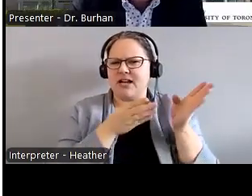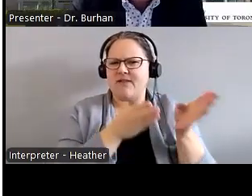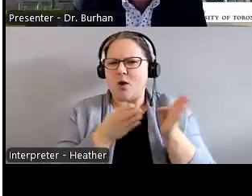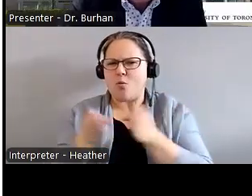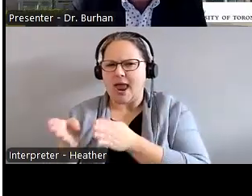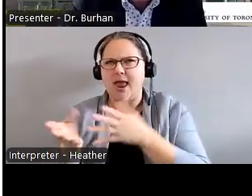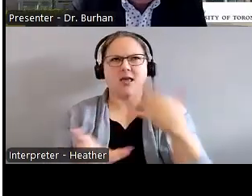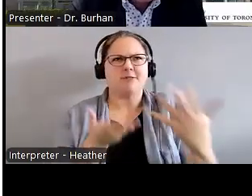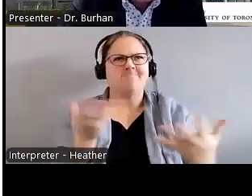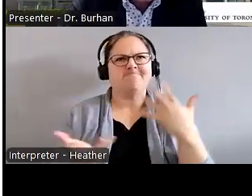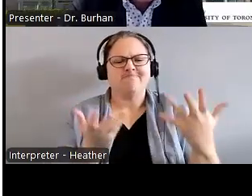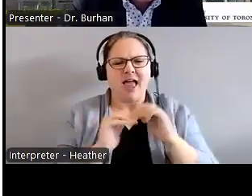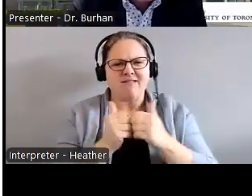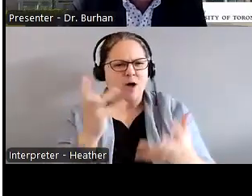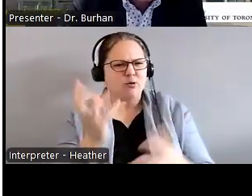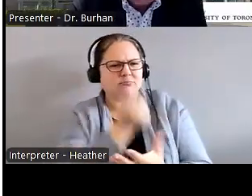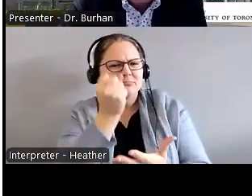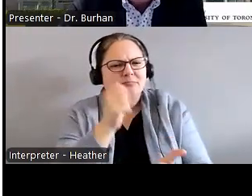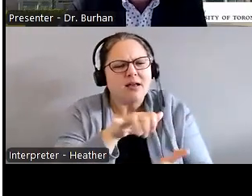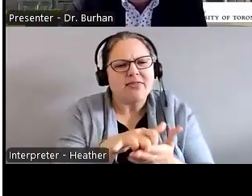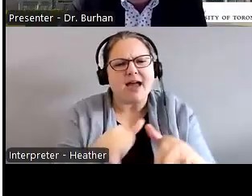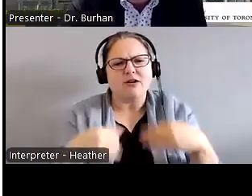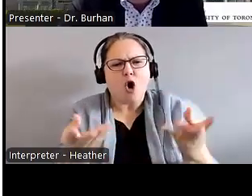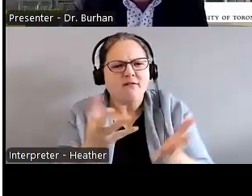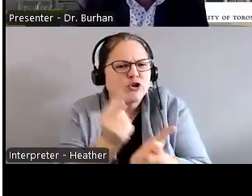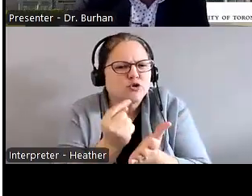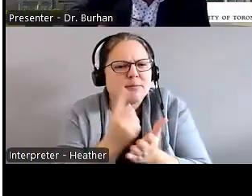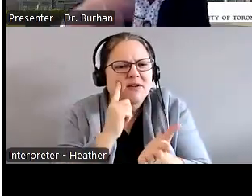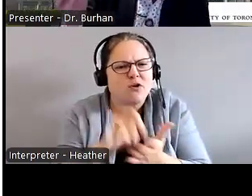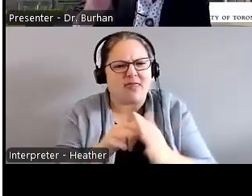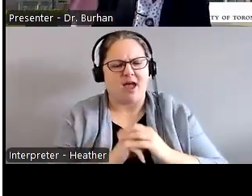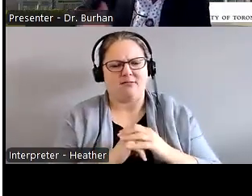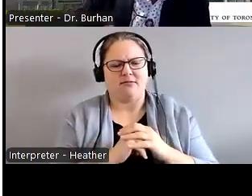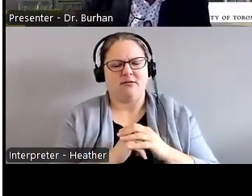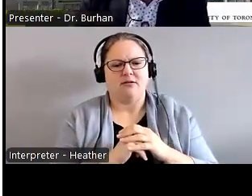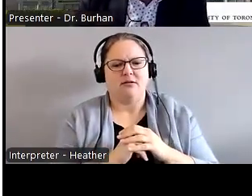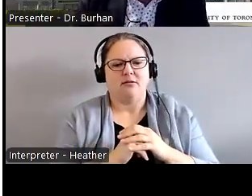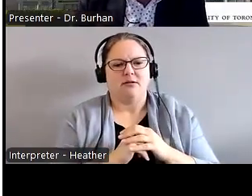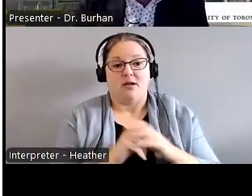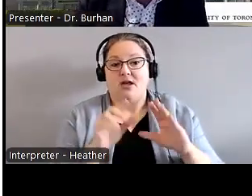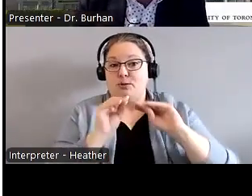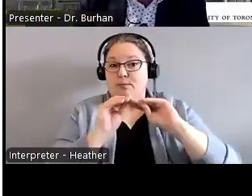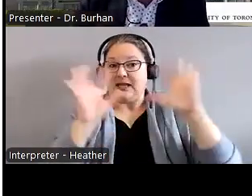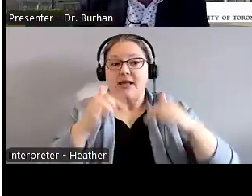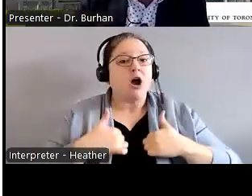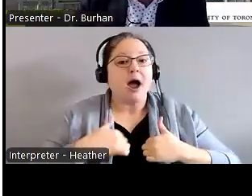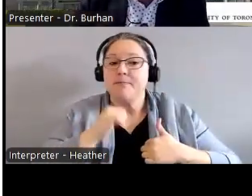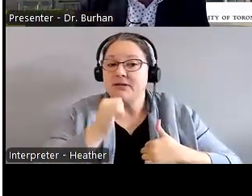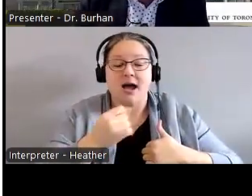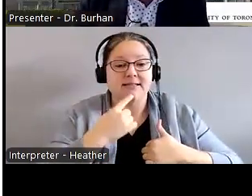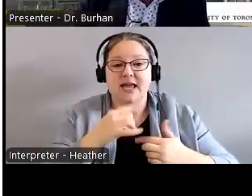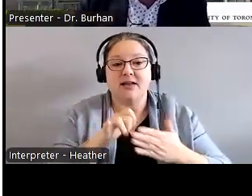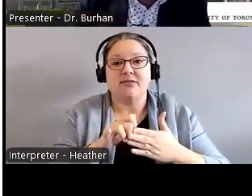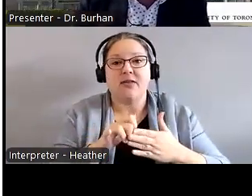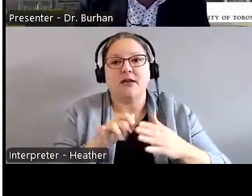to operationalize it and offer treatment for it. And just to be clear, that I'm not suggesting that this could not be treated